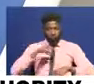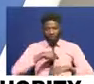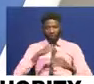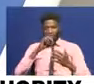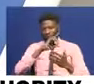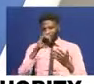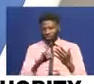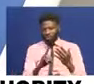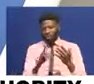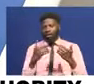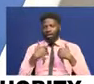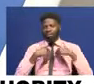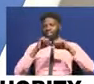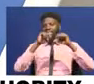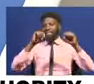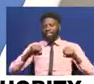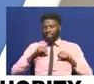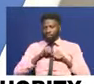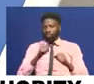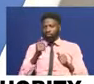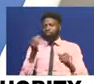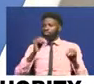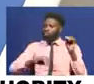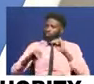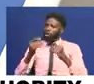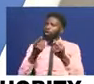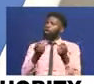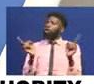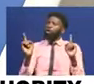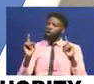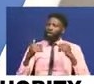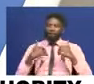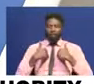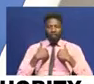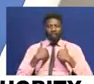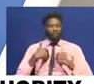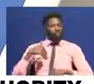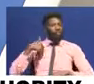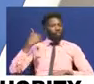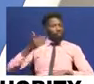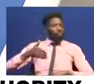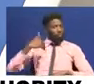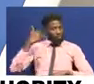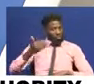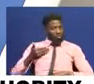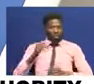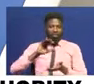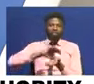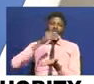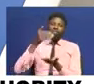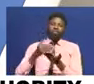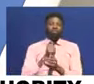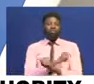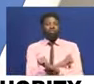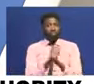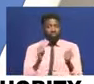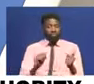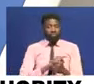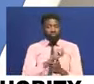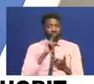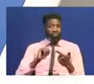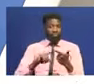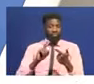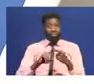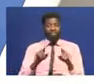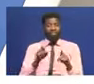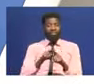mm-hmm. where everybody's contributing, and contributing regularly. Secondly, we have got a situation where we have got the care spread